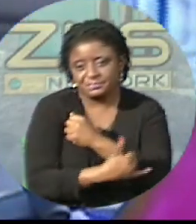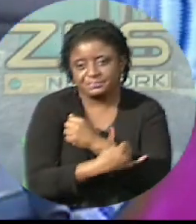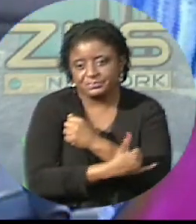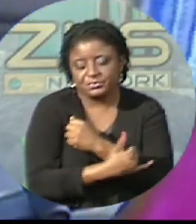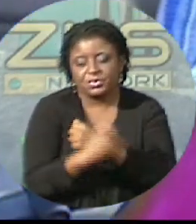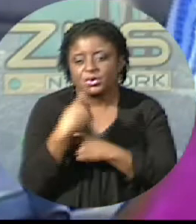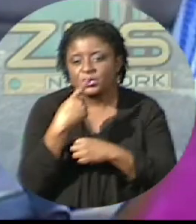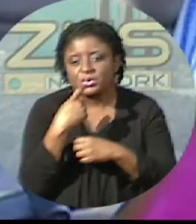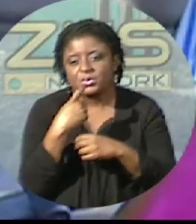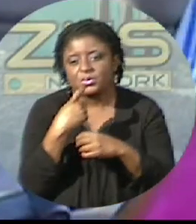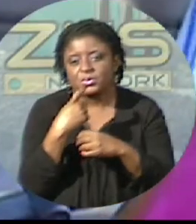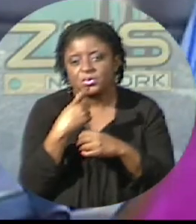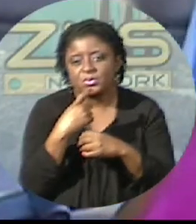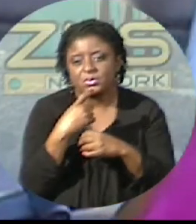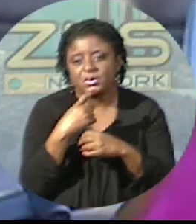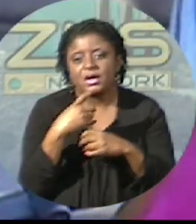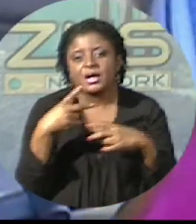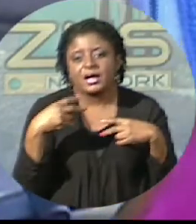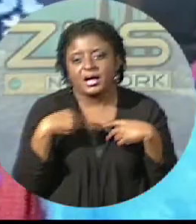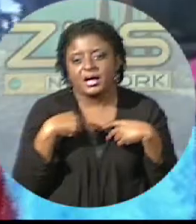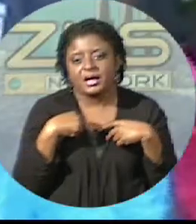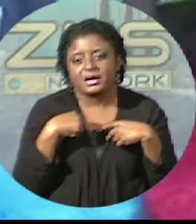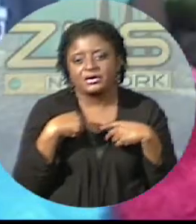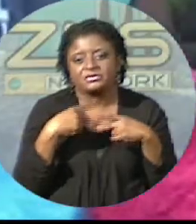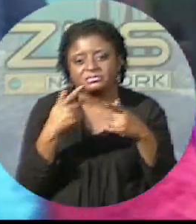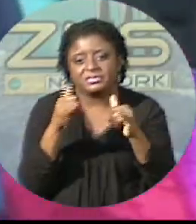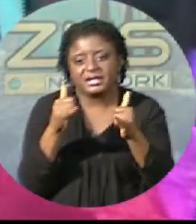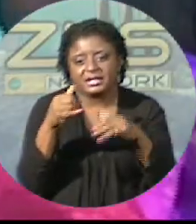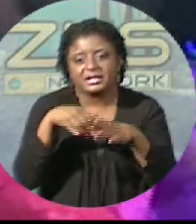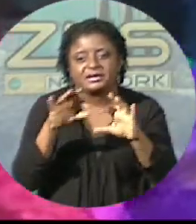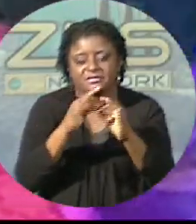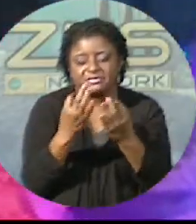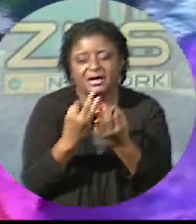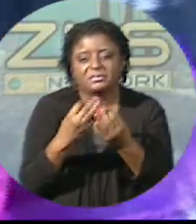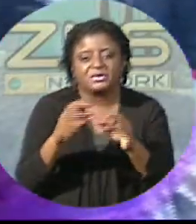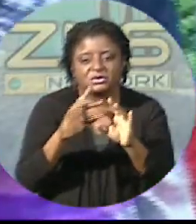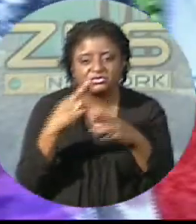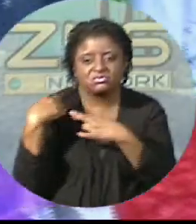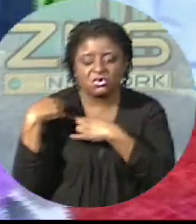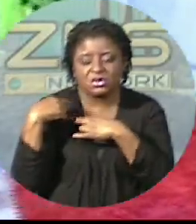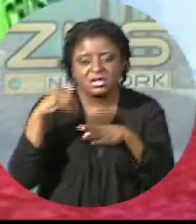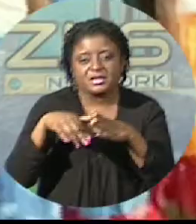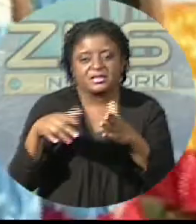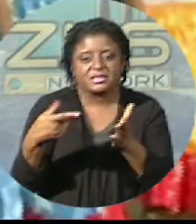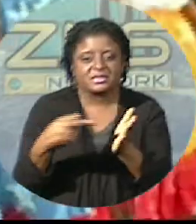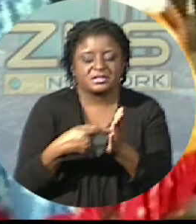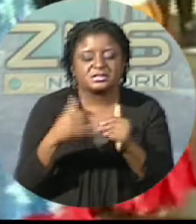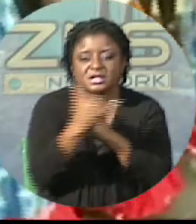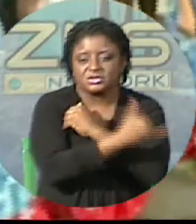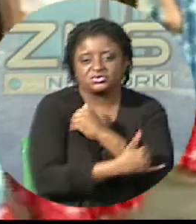who have played a defining role in this country. Entertainment was provided by students of the